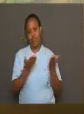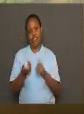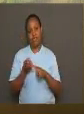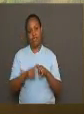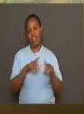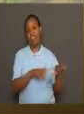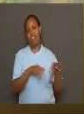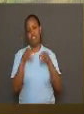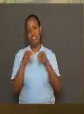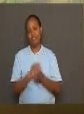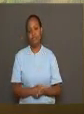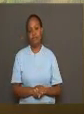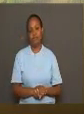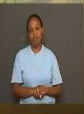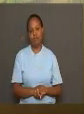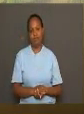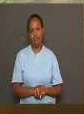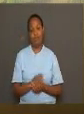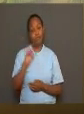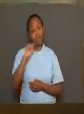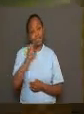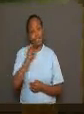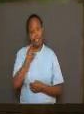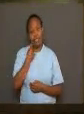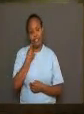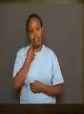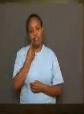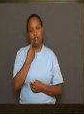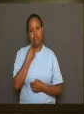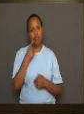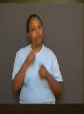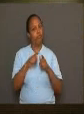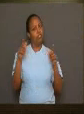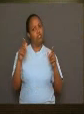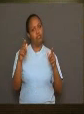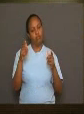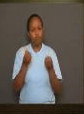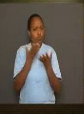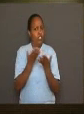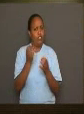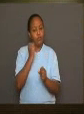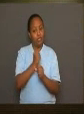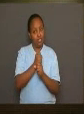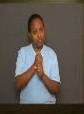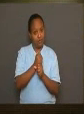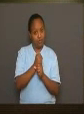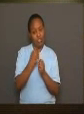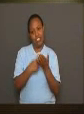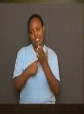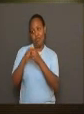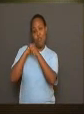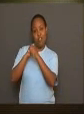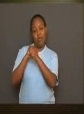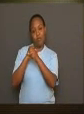Welcome back, teacher. Welcome back, students. Even though a great deal is being done